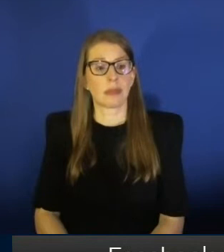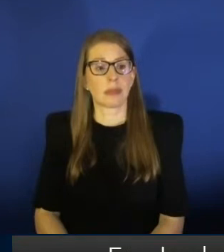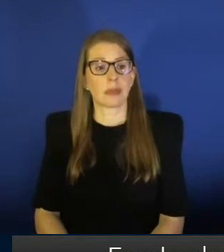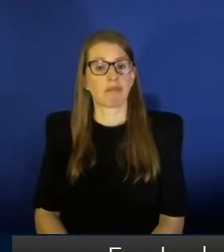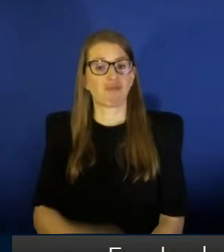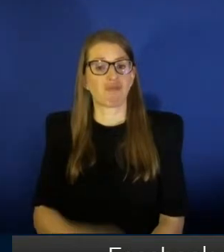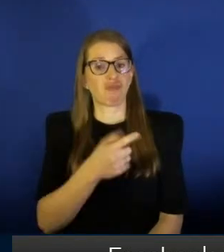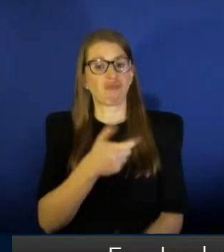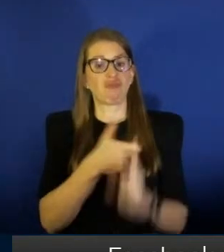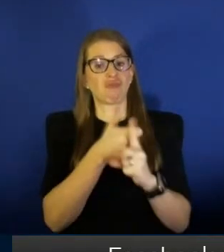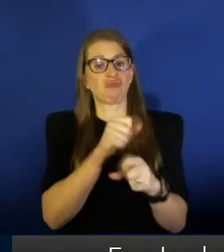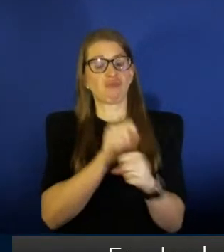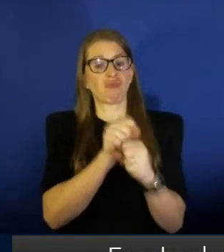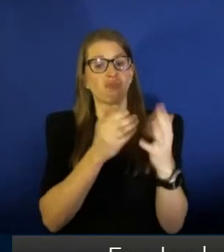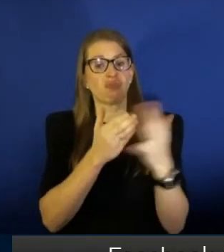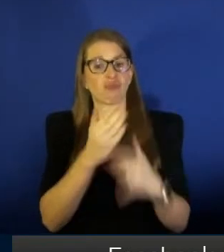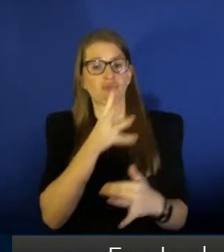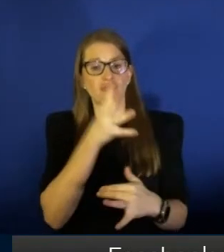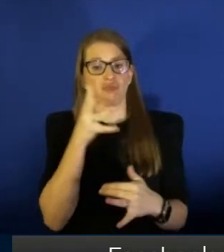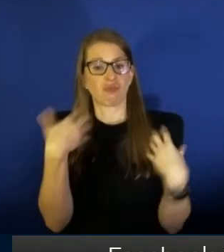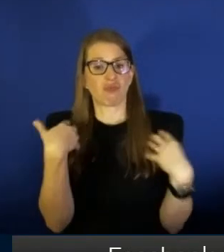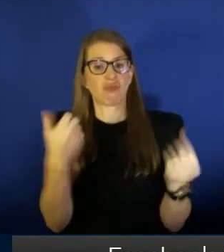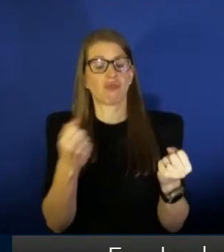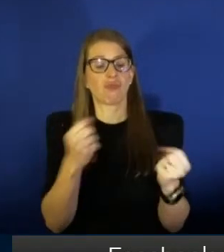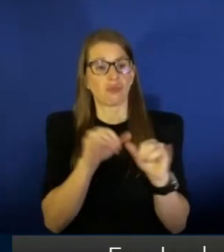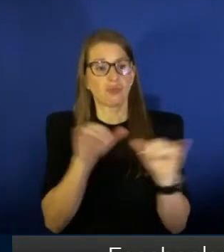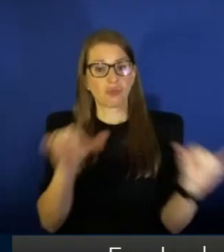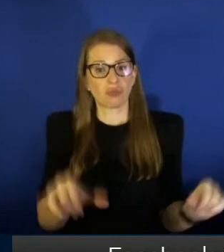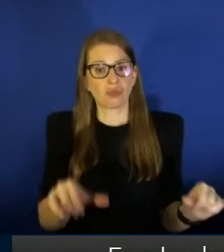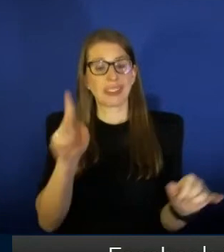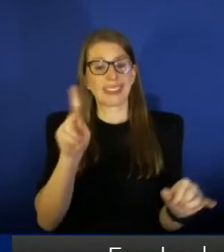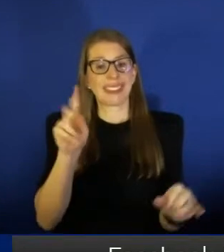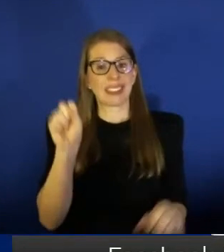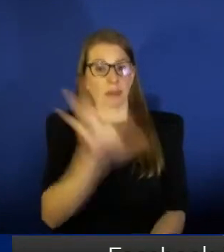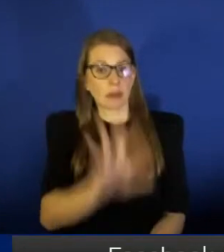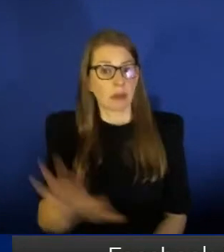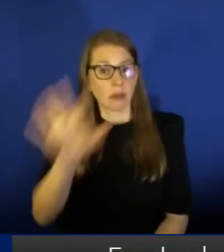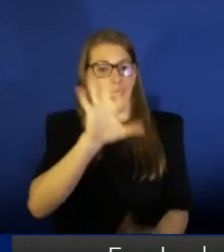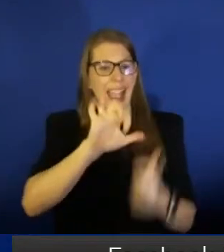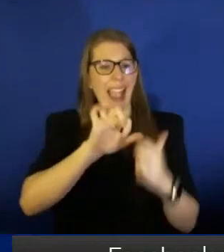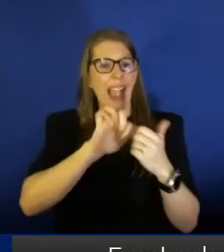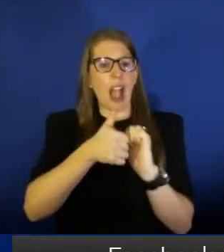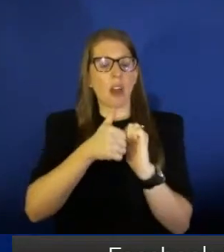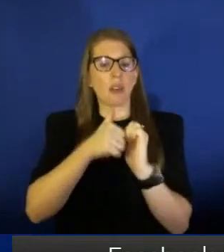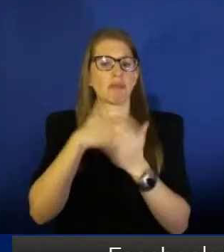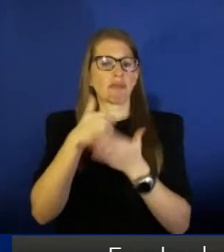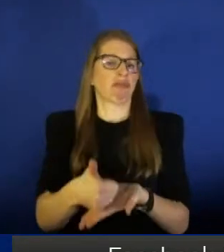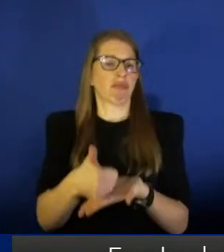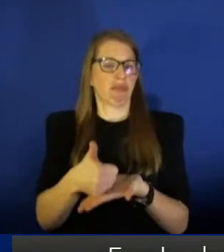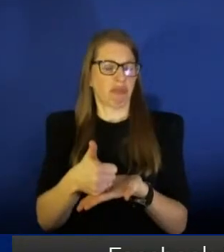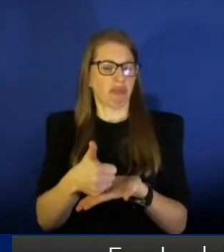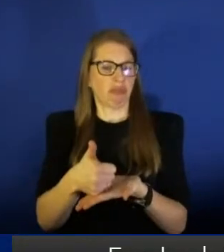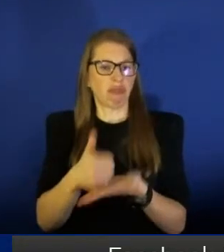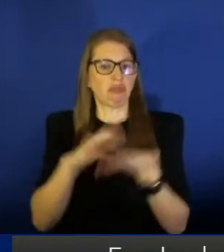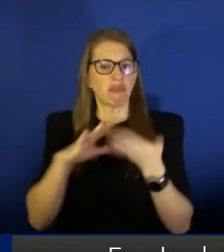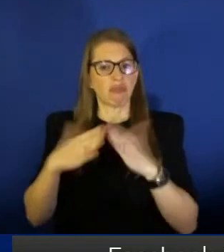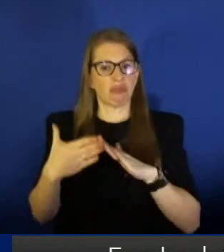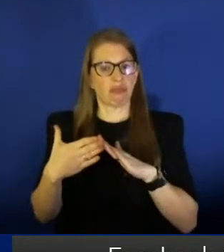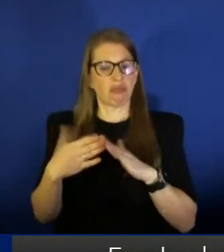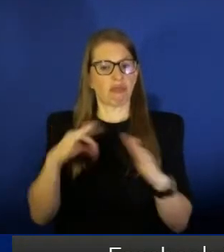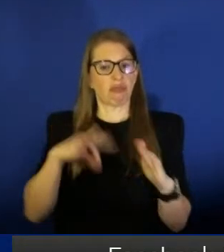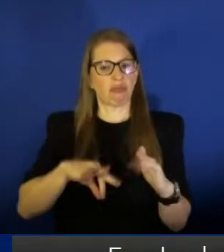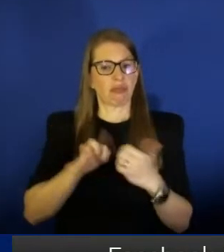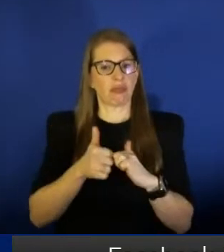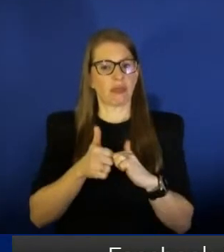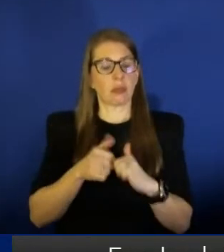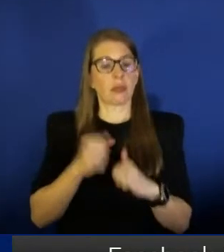with it encompassing the entire state, how does that benefit those in the metro? It benefits those in the metro because one of the things